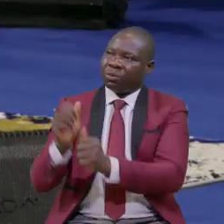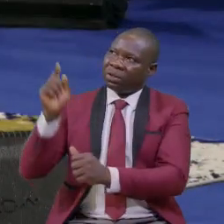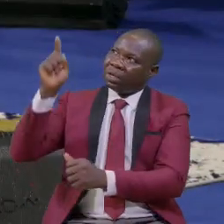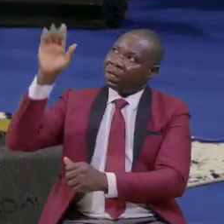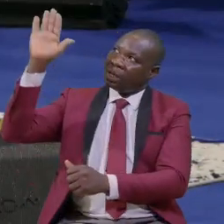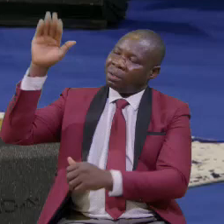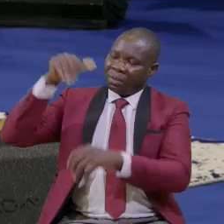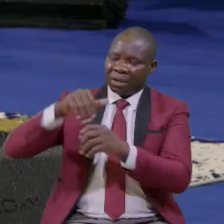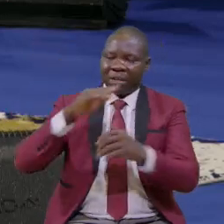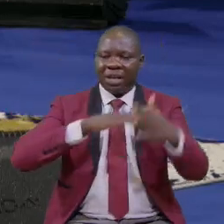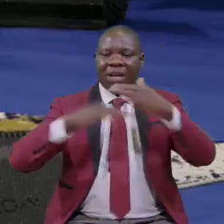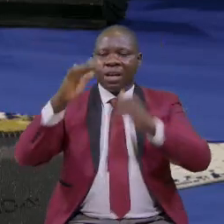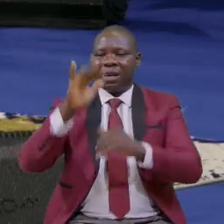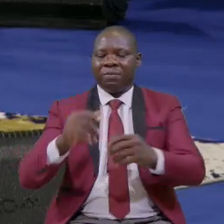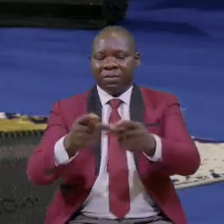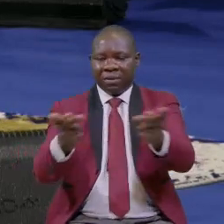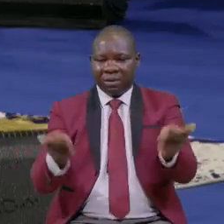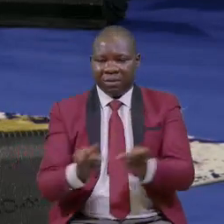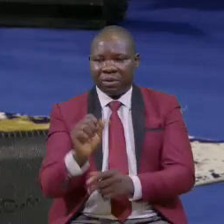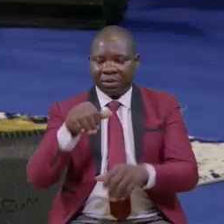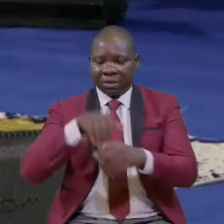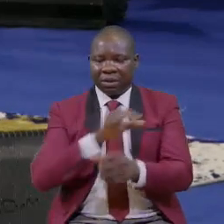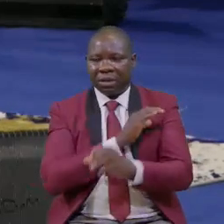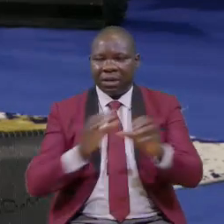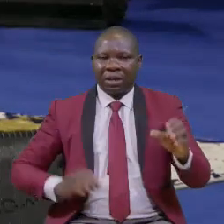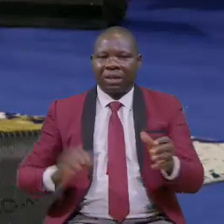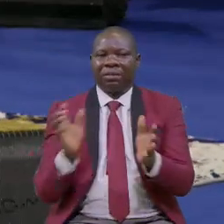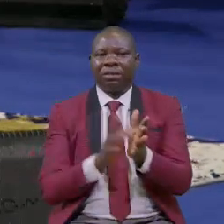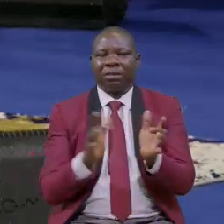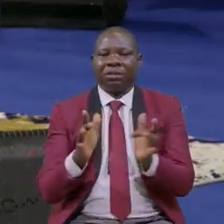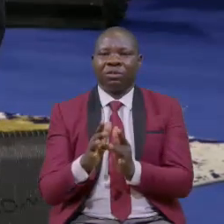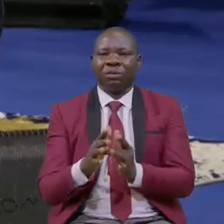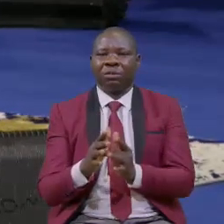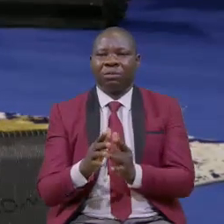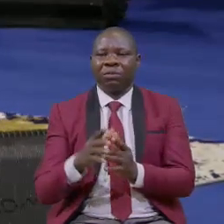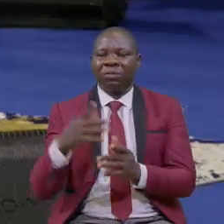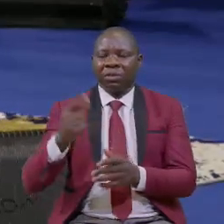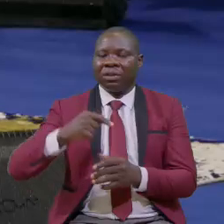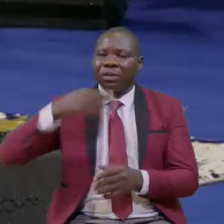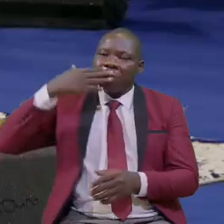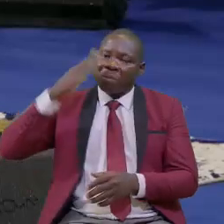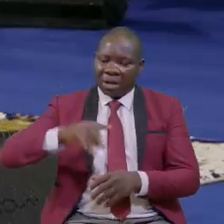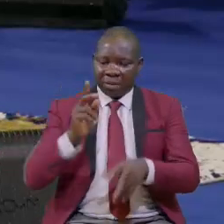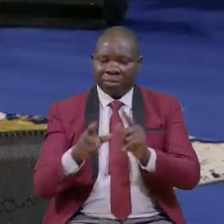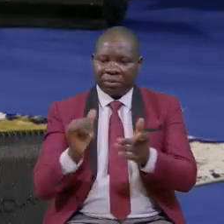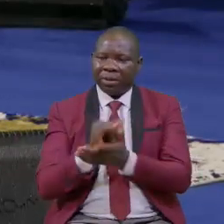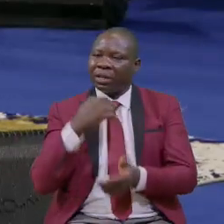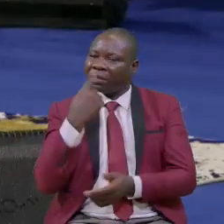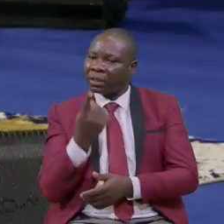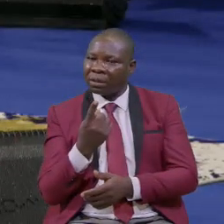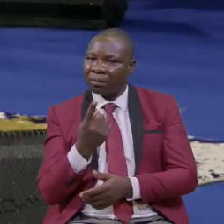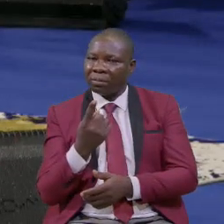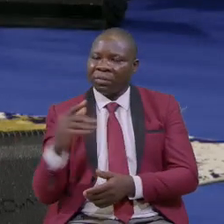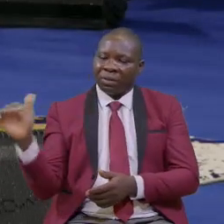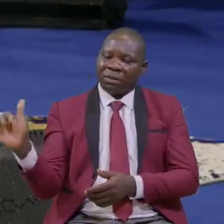heavenly places in Christ Jesus. The tyrant who said they